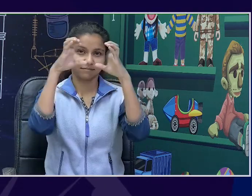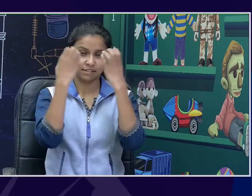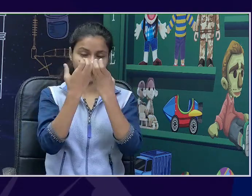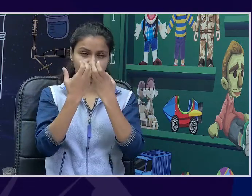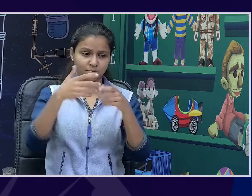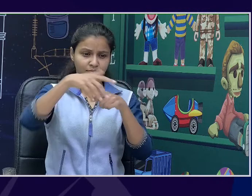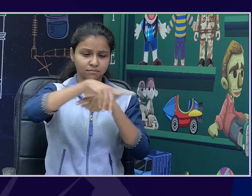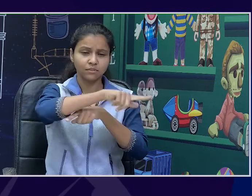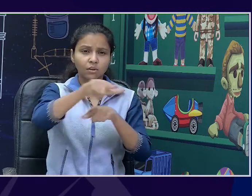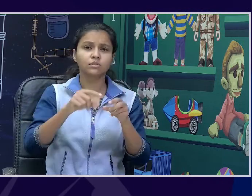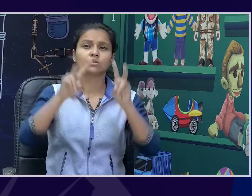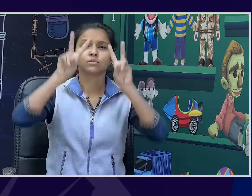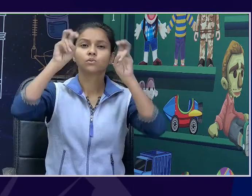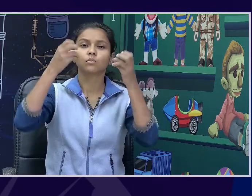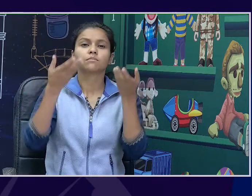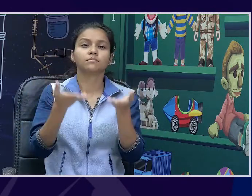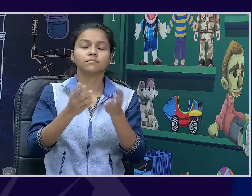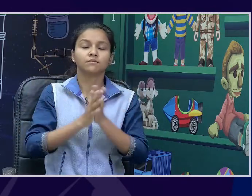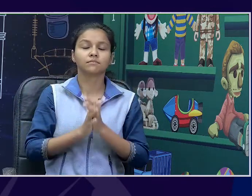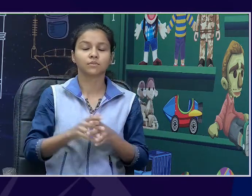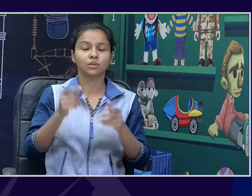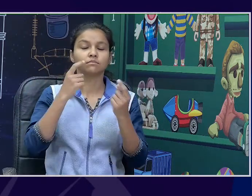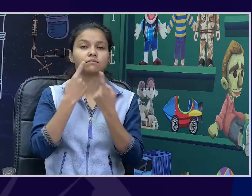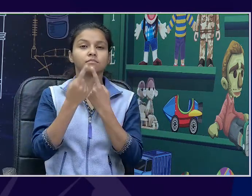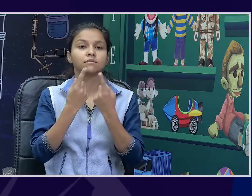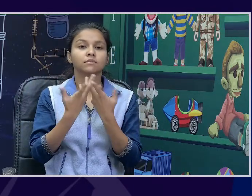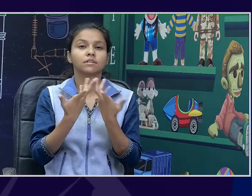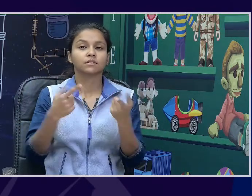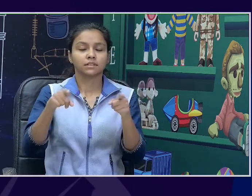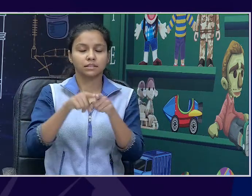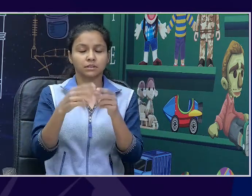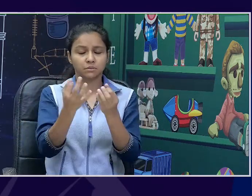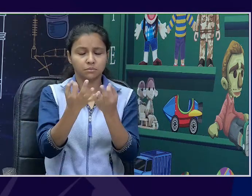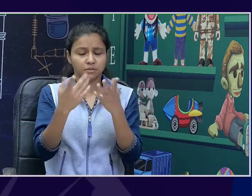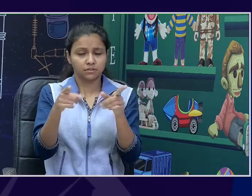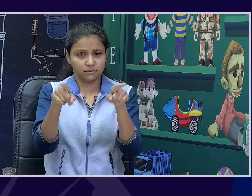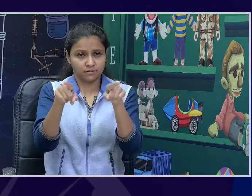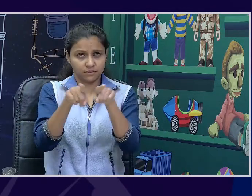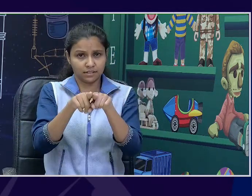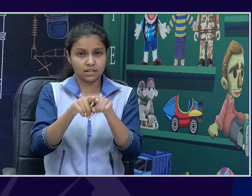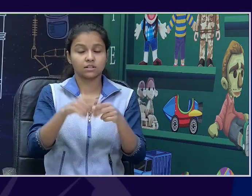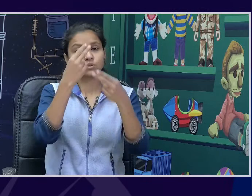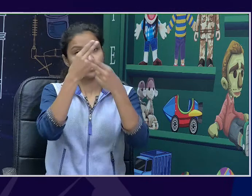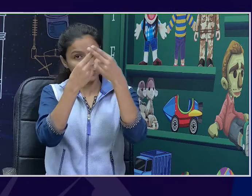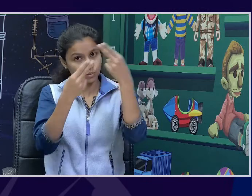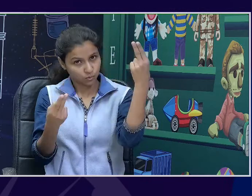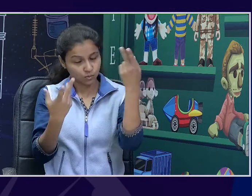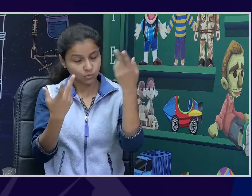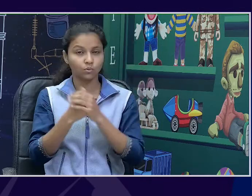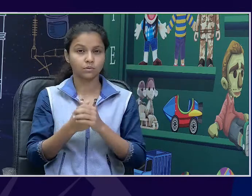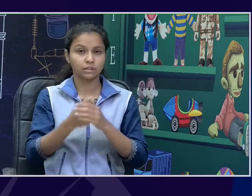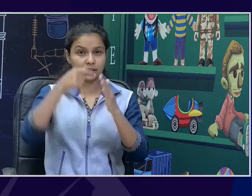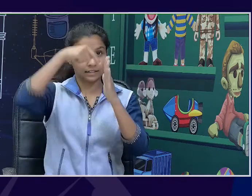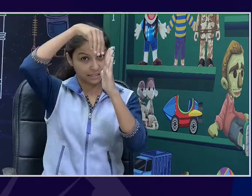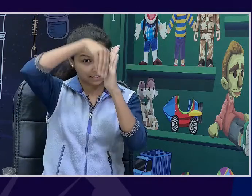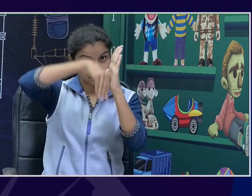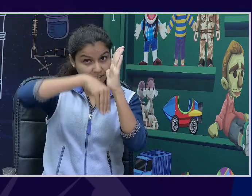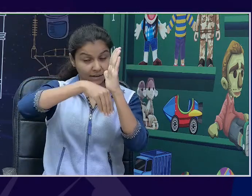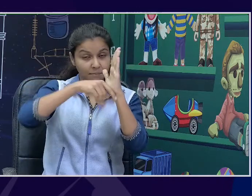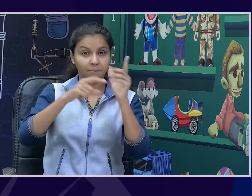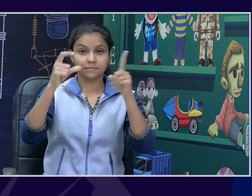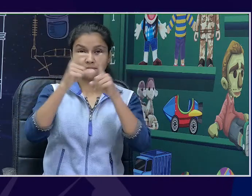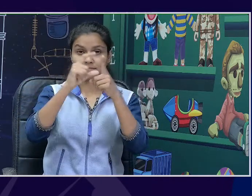setups. And the topic that we are going to discuss today in this specific session is a story, that is deep